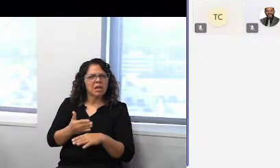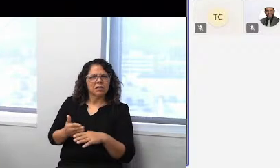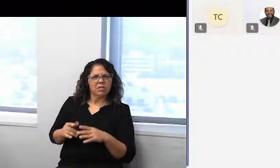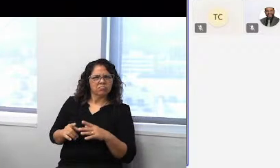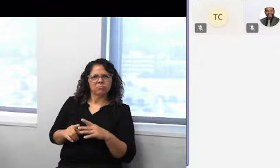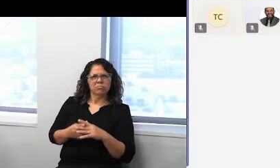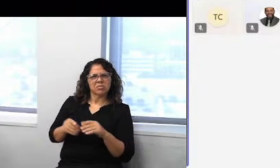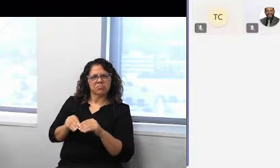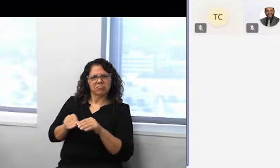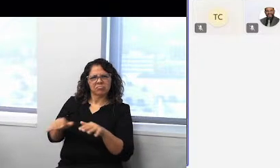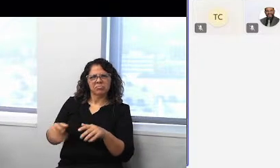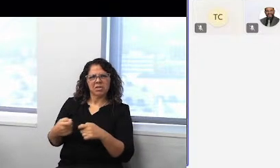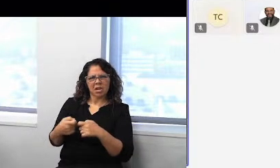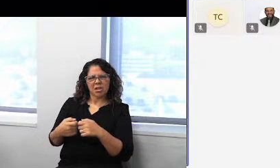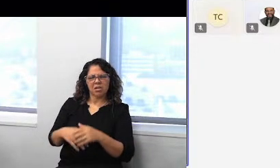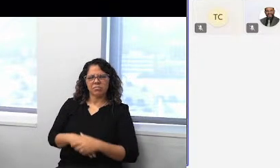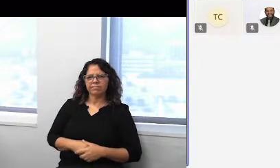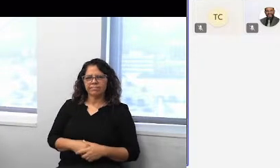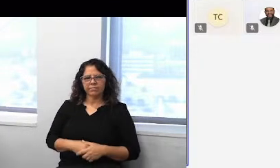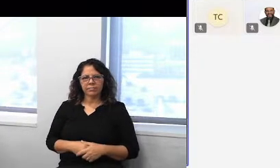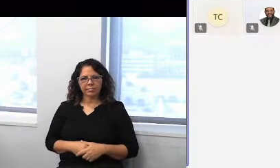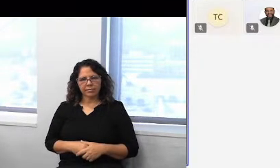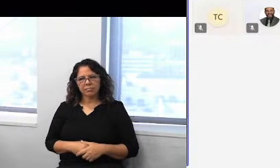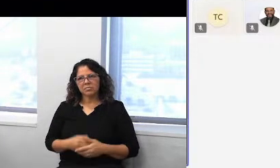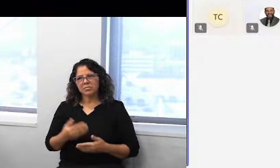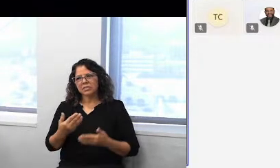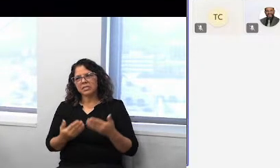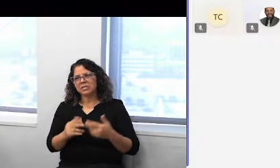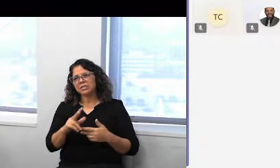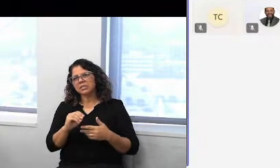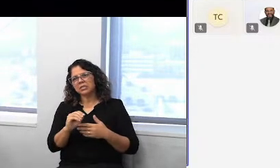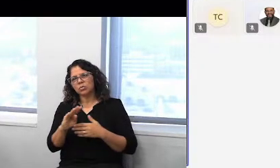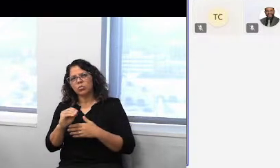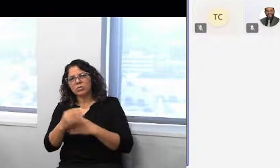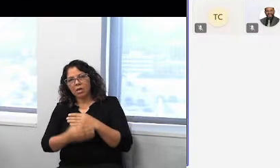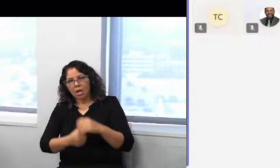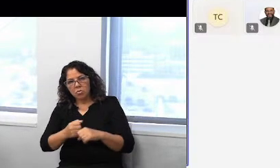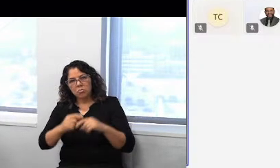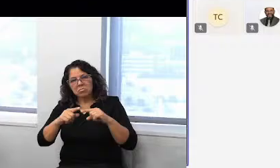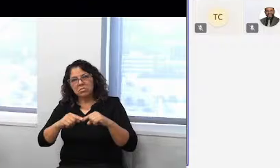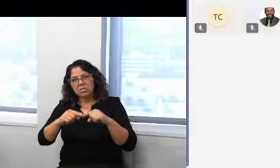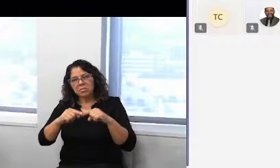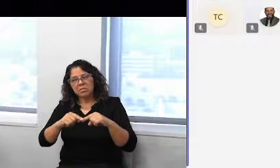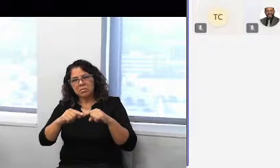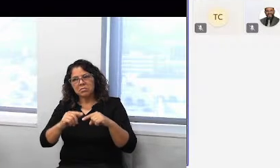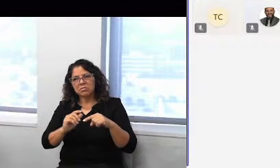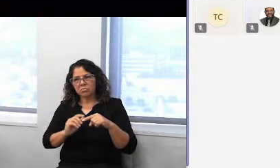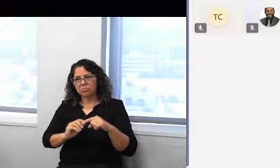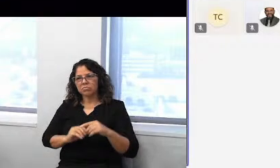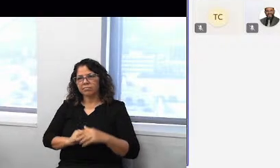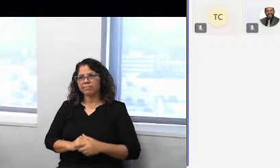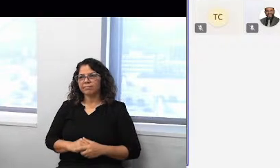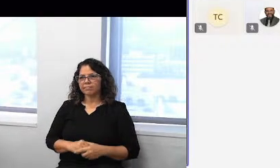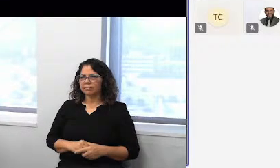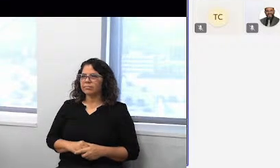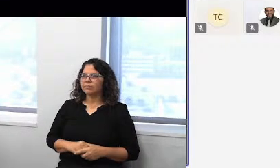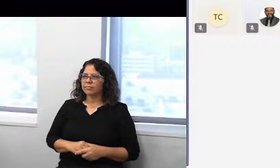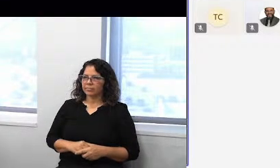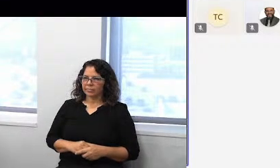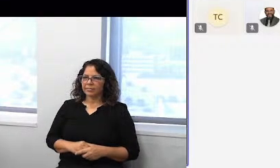just, you can use 30, 40 years depending on the components, right? Because depending by Okay, component, but that's all. 30 to 40 years. Well beyond 2050.